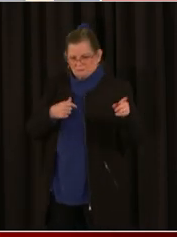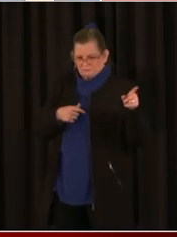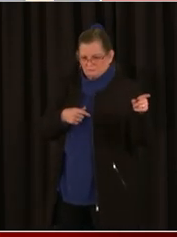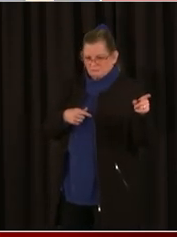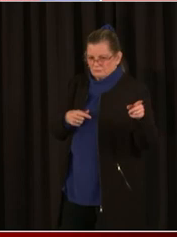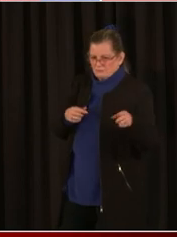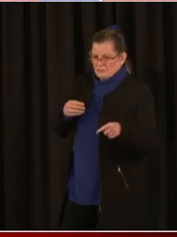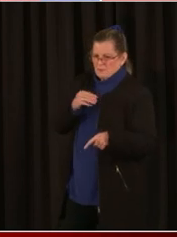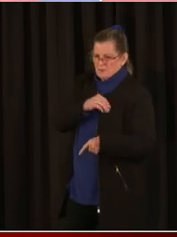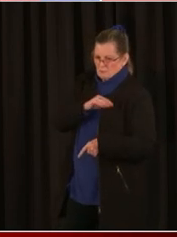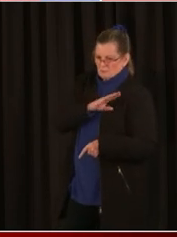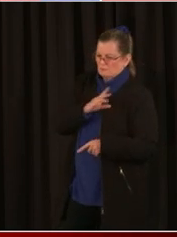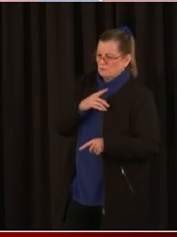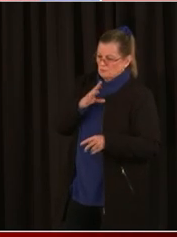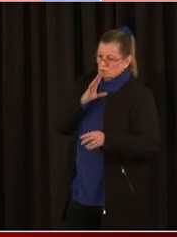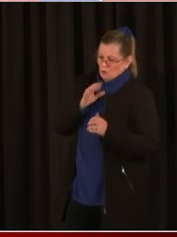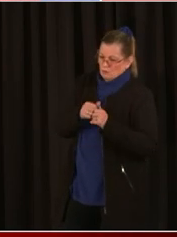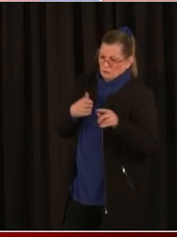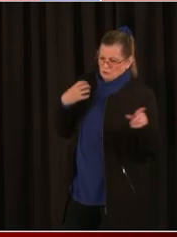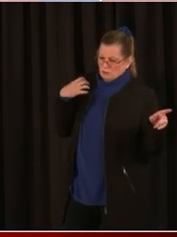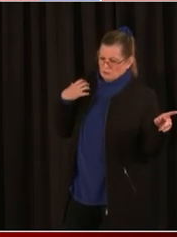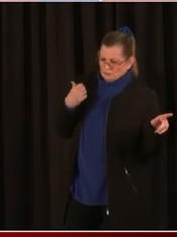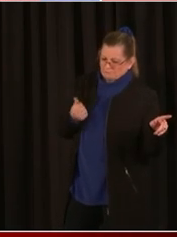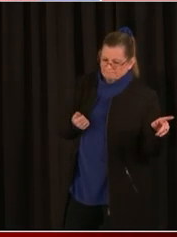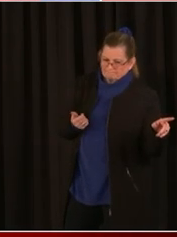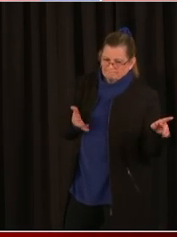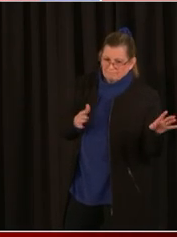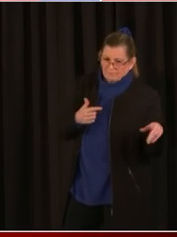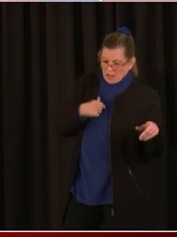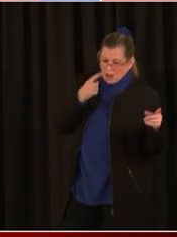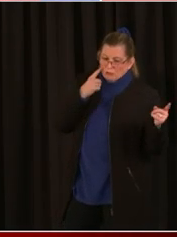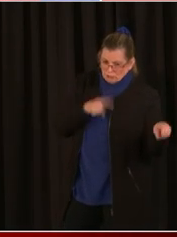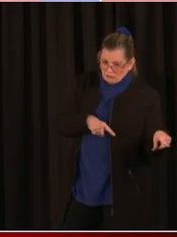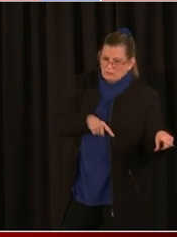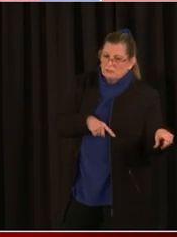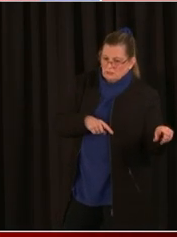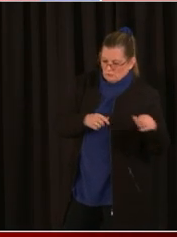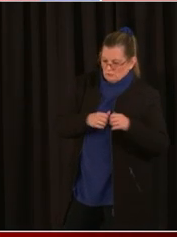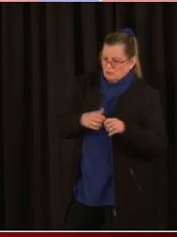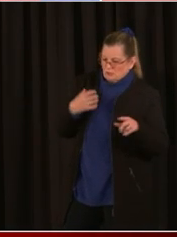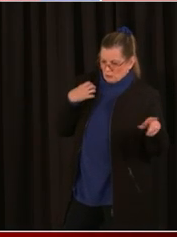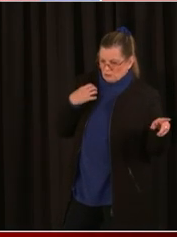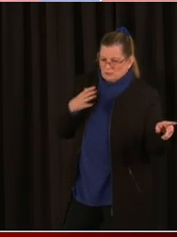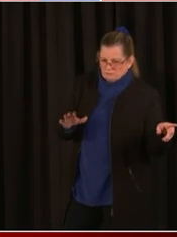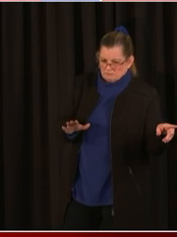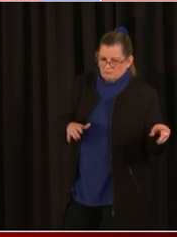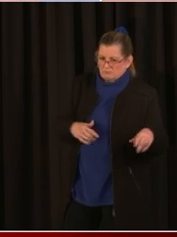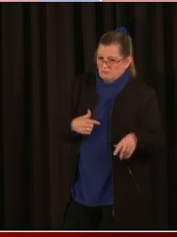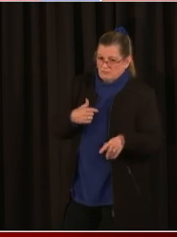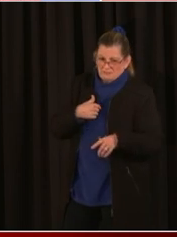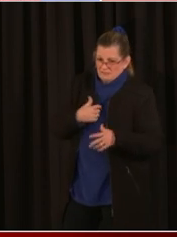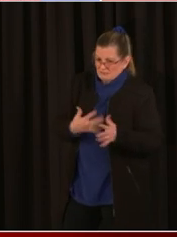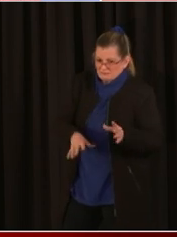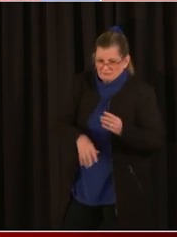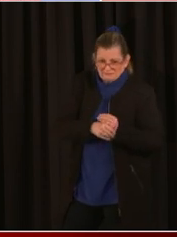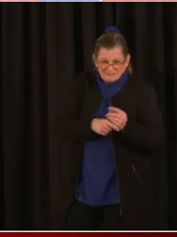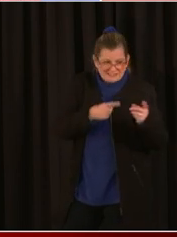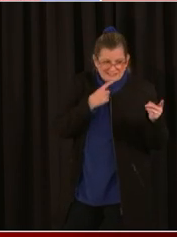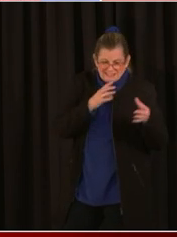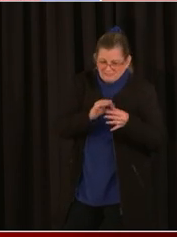agree with the chairman. I don't have much more to add other